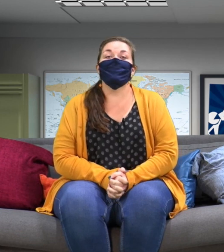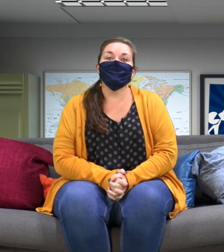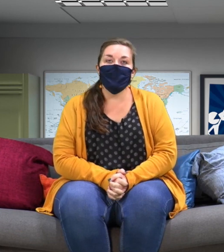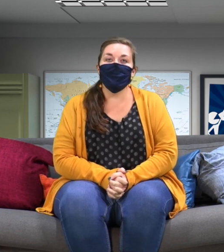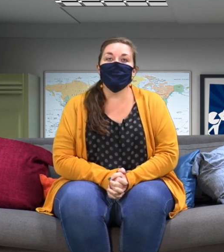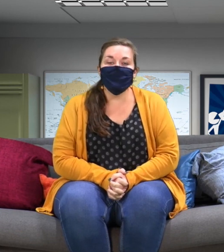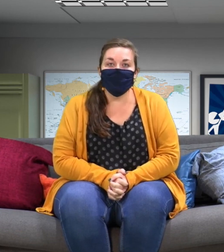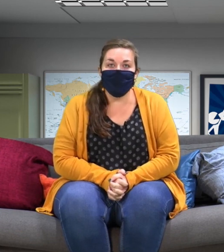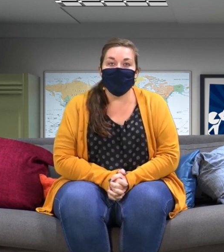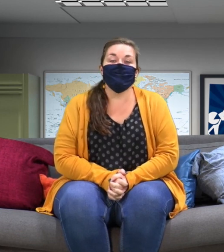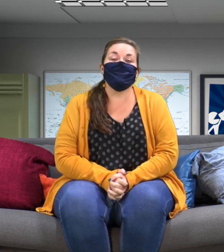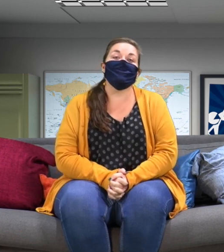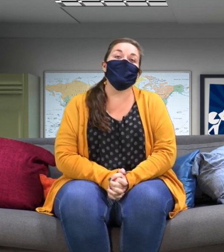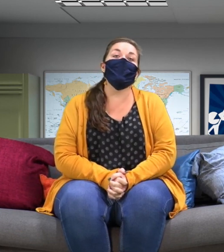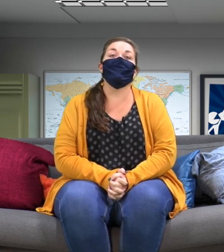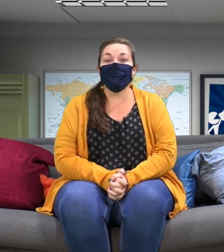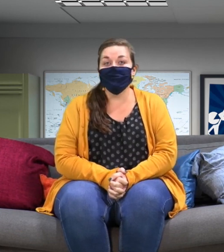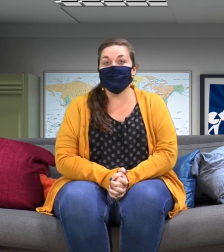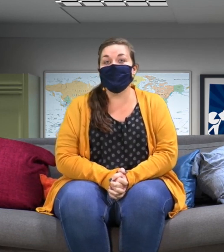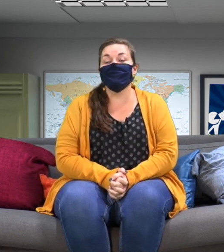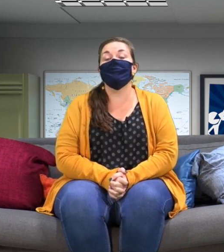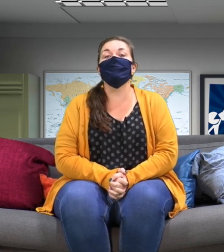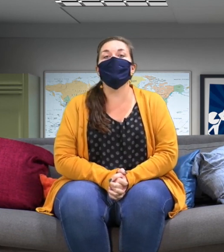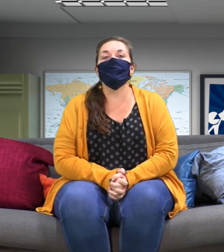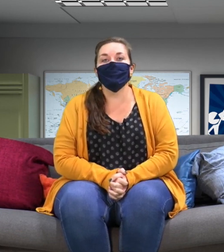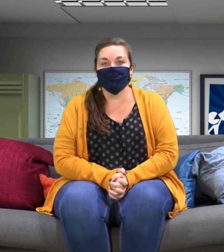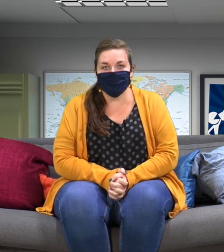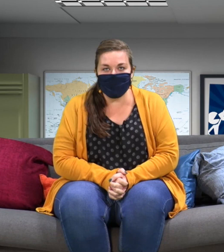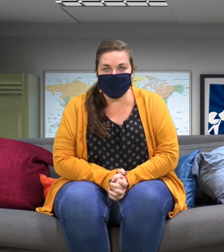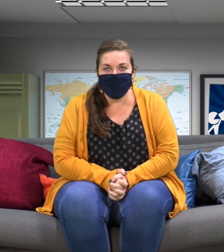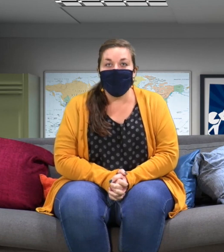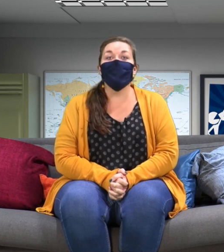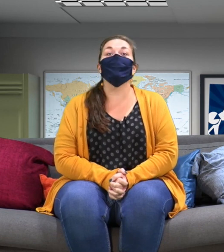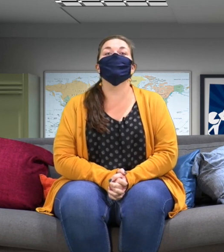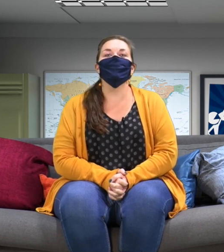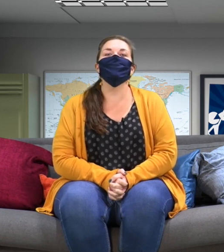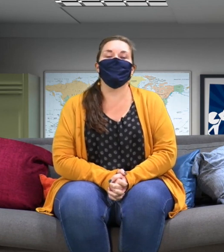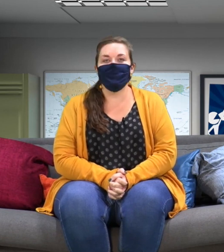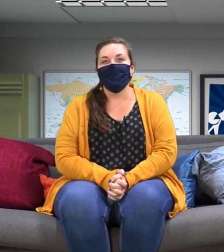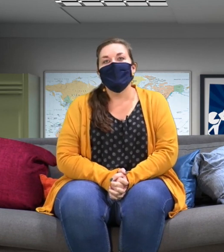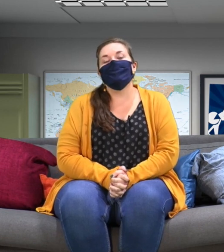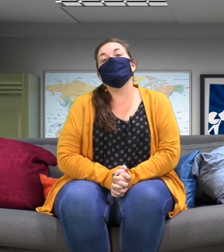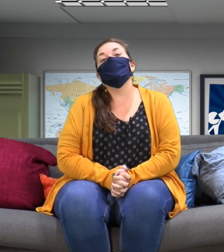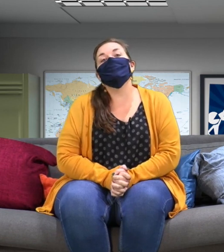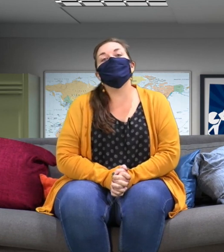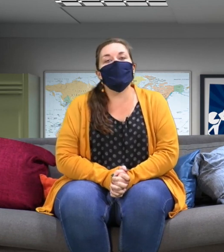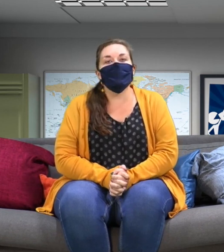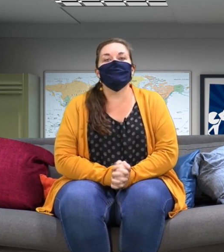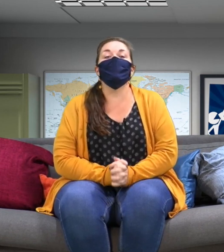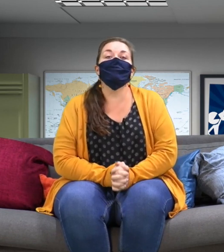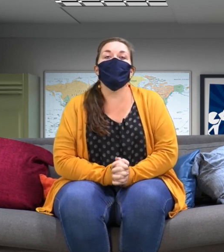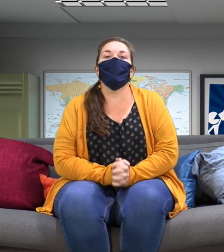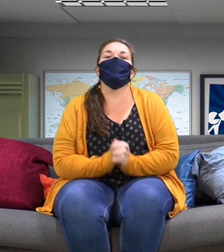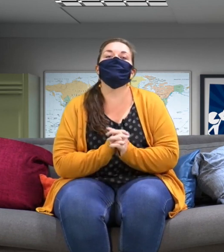So this time we will be looking at Miss Asteria Willem. She is a pre-primary school teacher in the Oshikoto region, and she's going to be telling